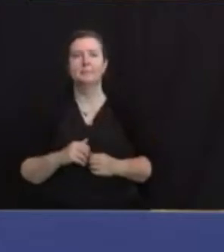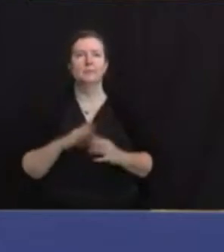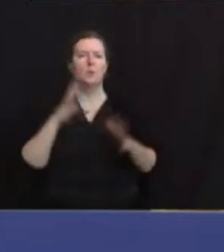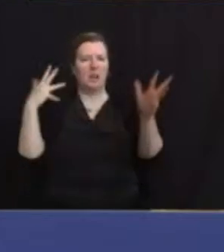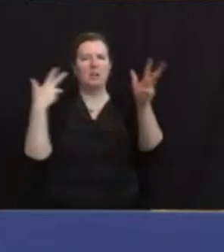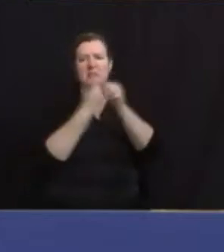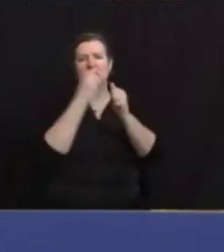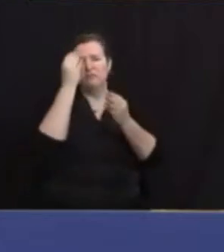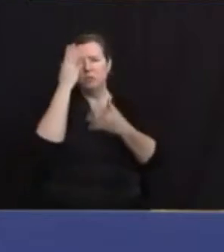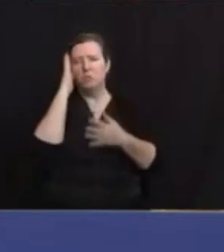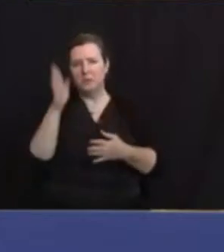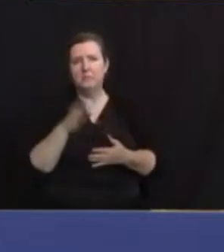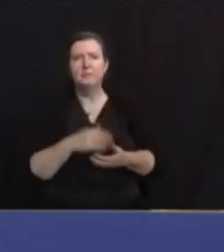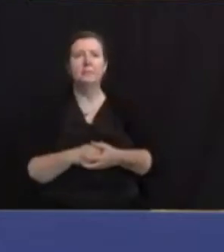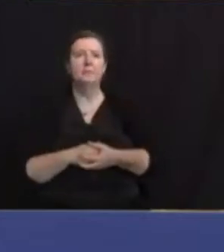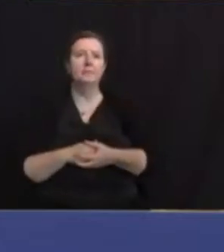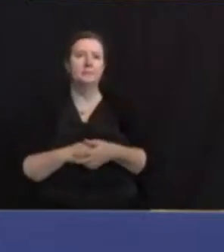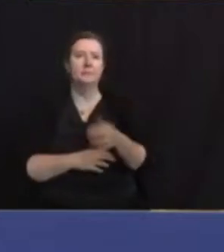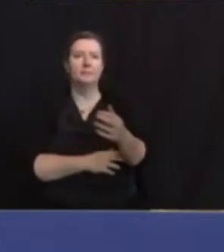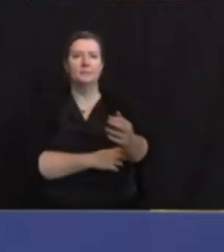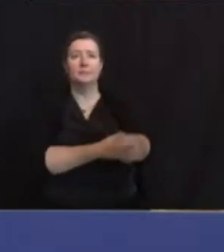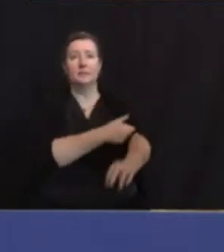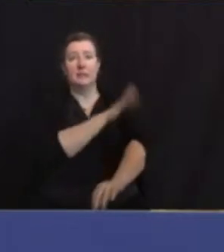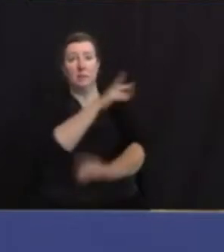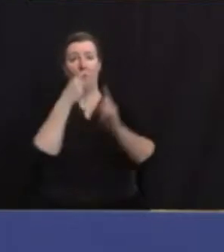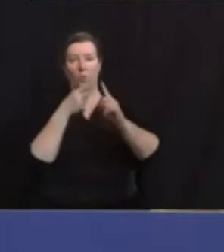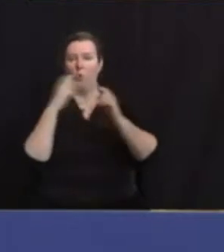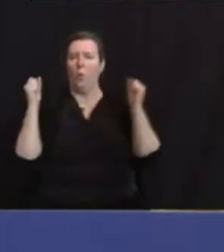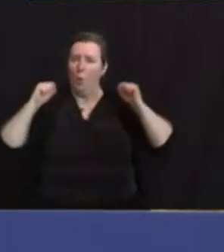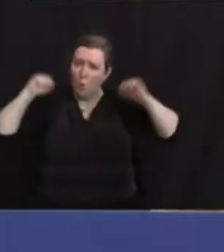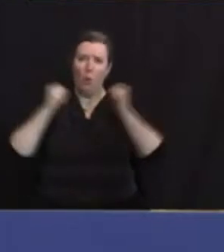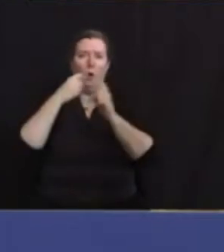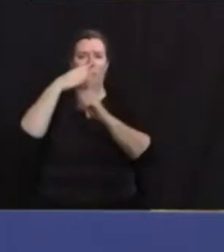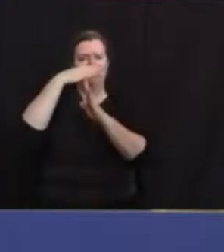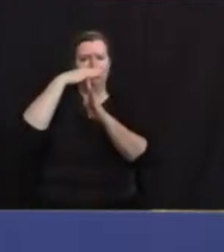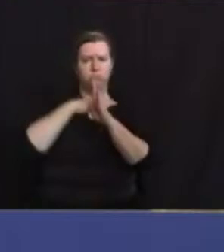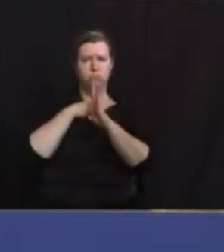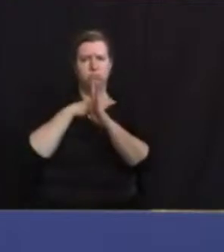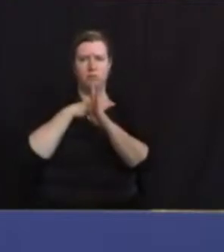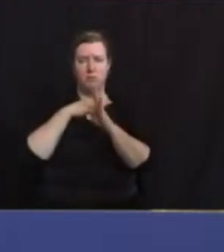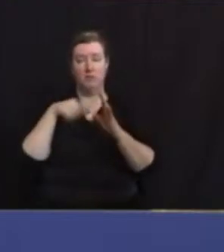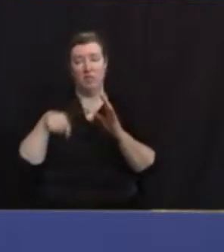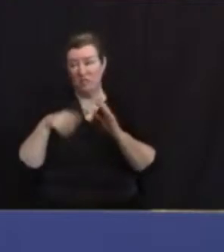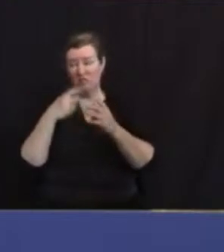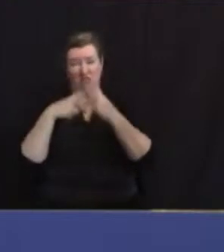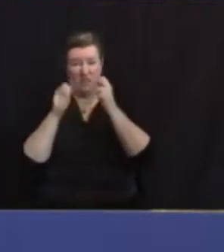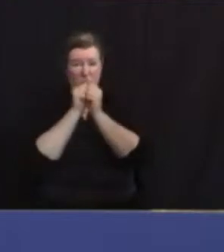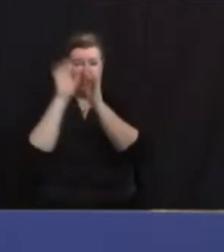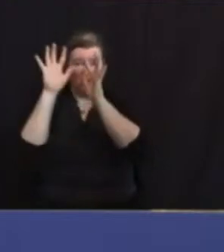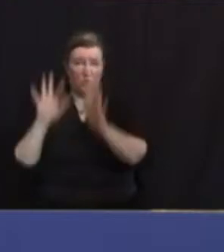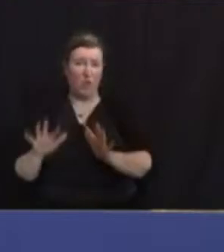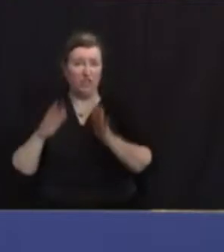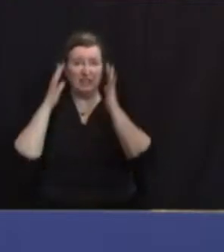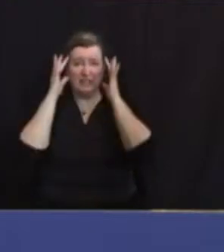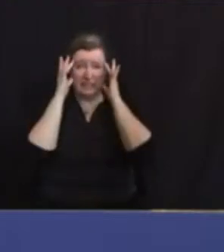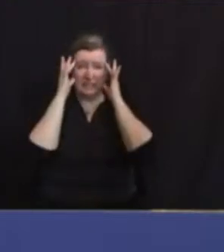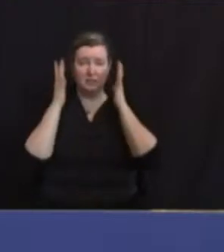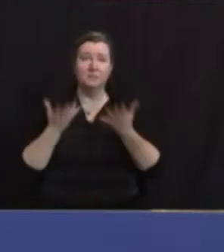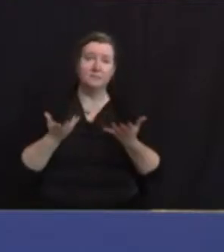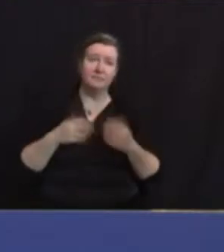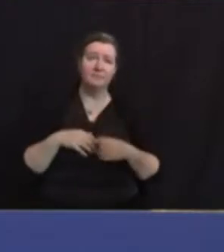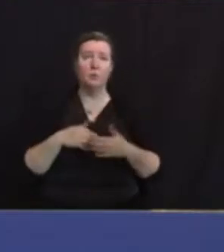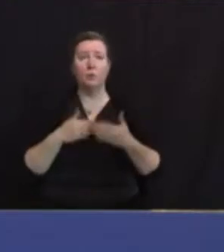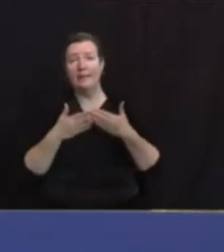point about the cold temperatures, you look at the weather for next week, clearly whatever is on the ground on Sunday is going to stay